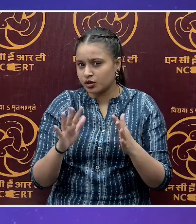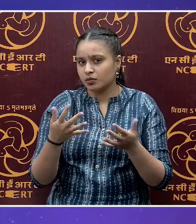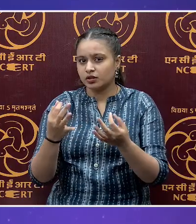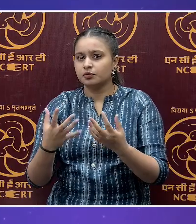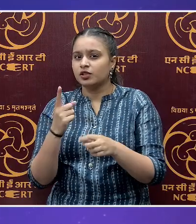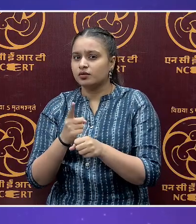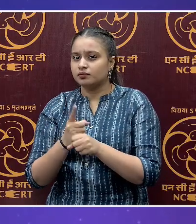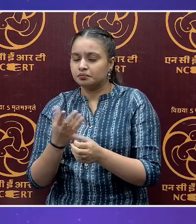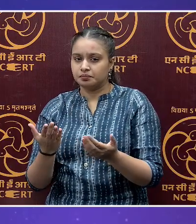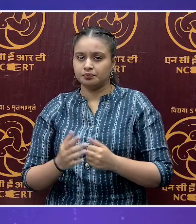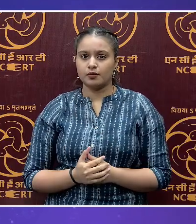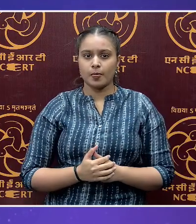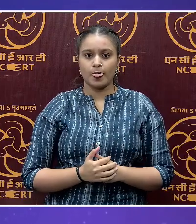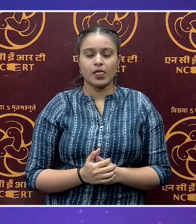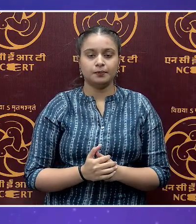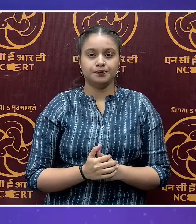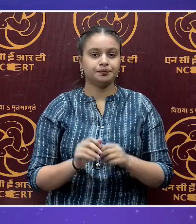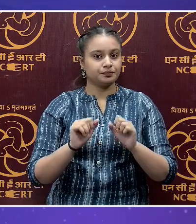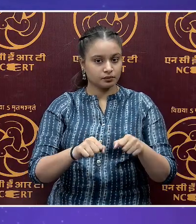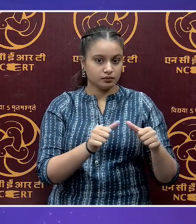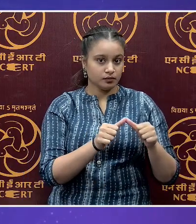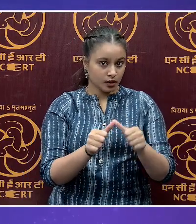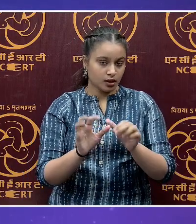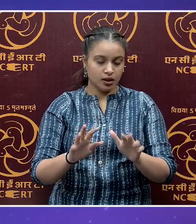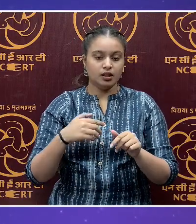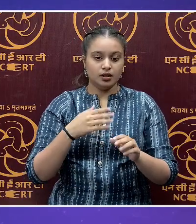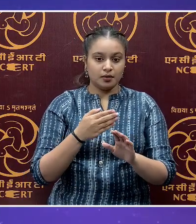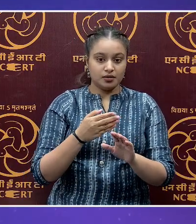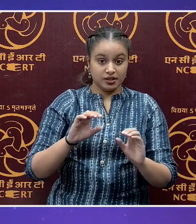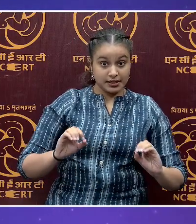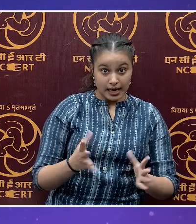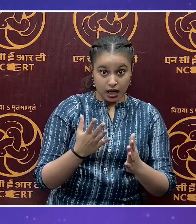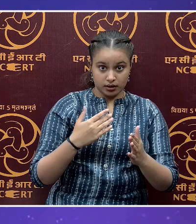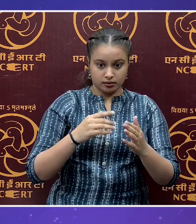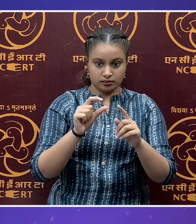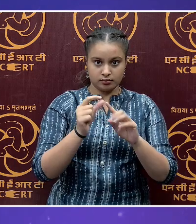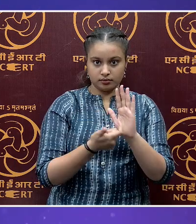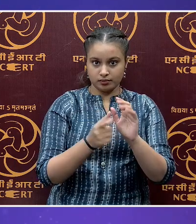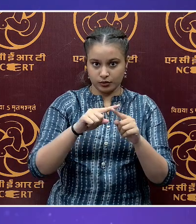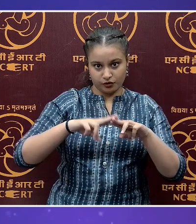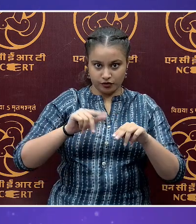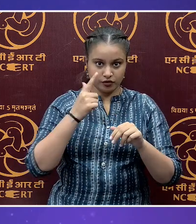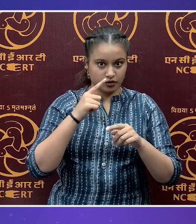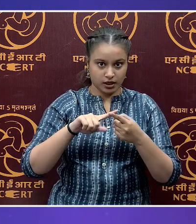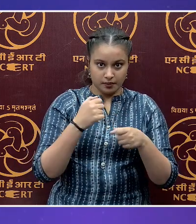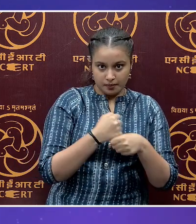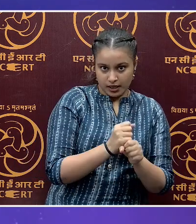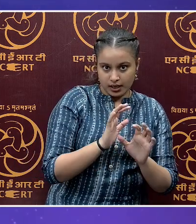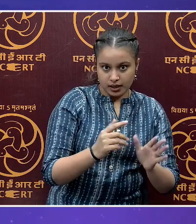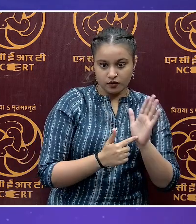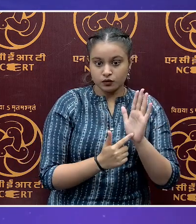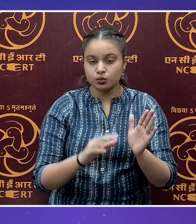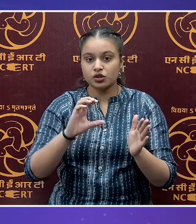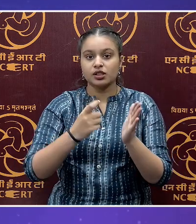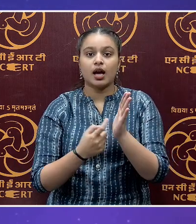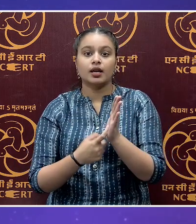educator? Yeah, so during the initial profile setup, if a special educator is not promoted to provide their CRR